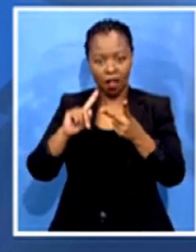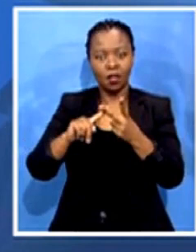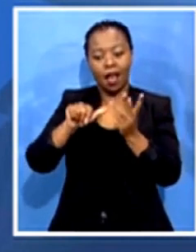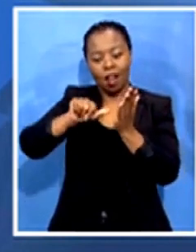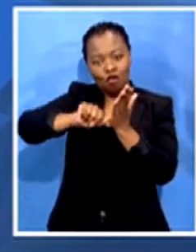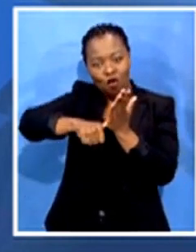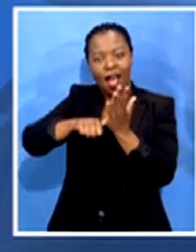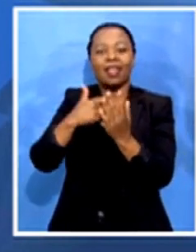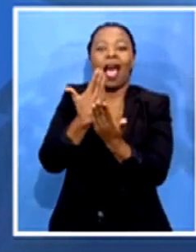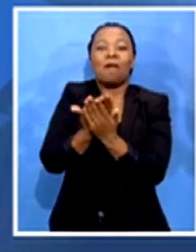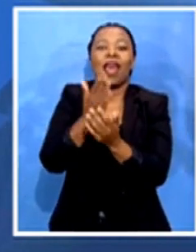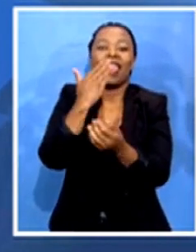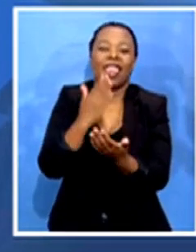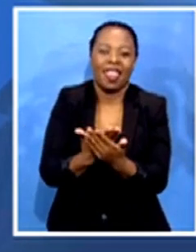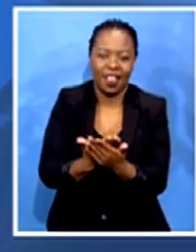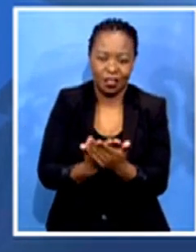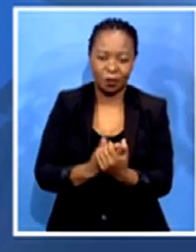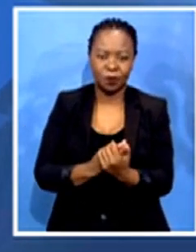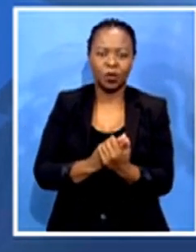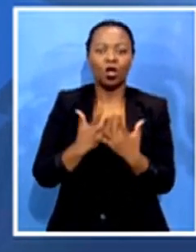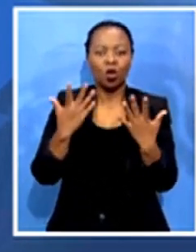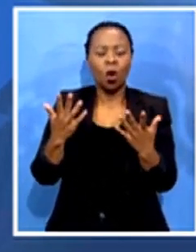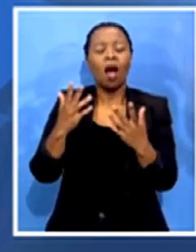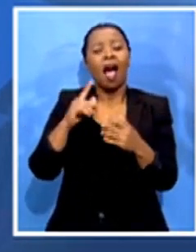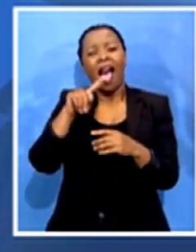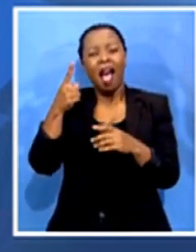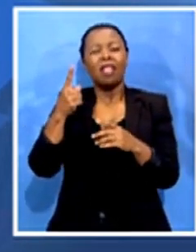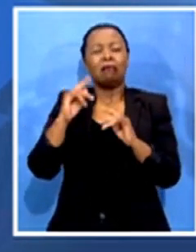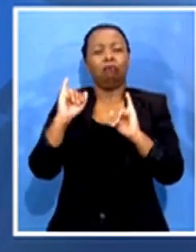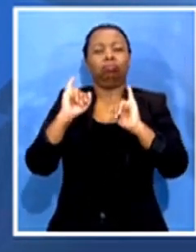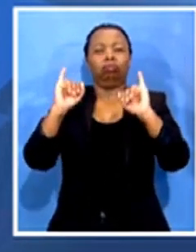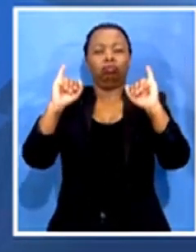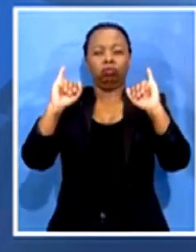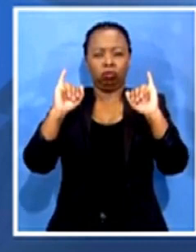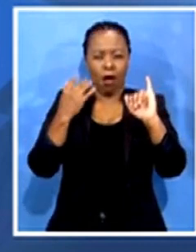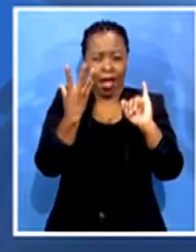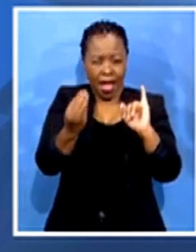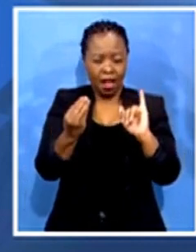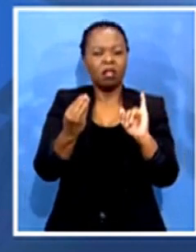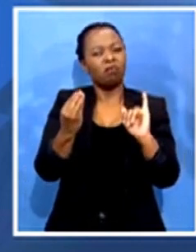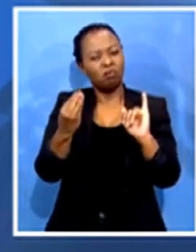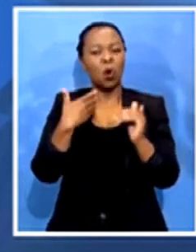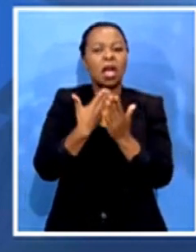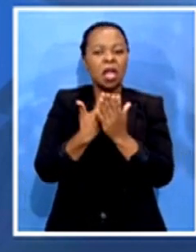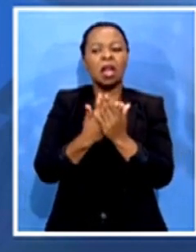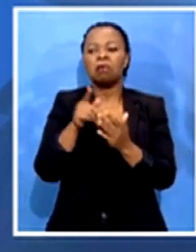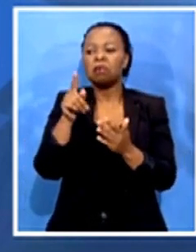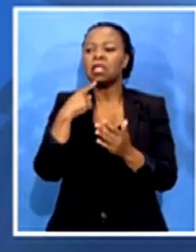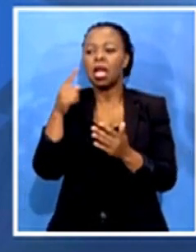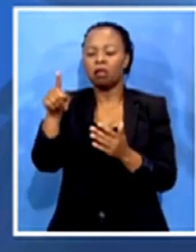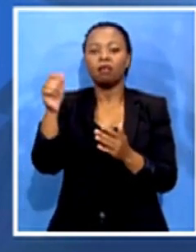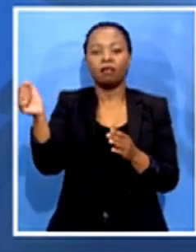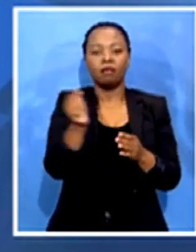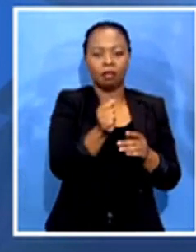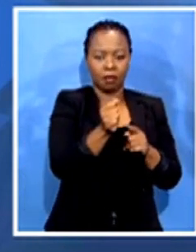in serious hardship, we then would look at allowing them to apply for a social relief so that we can tie them